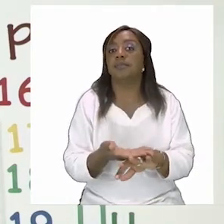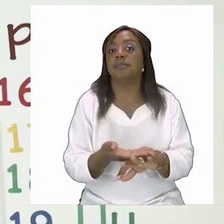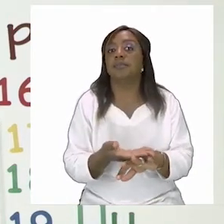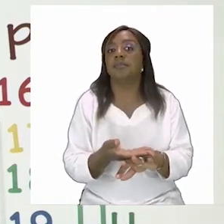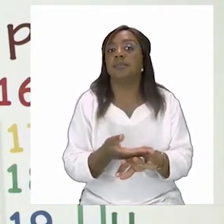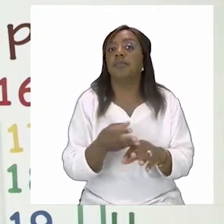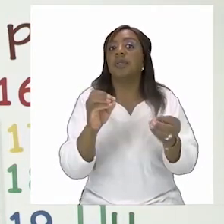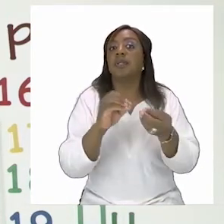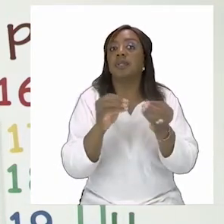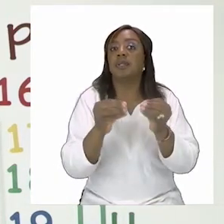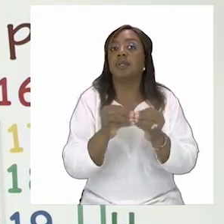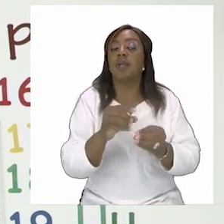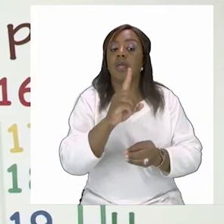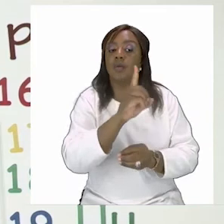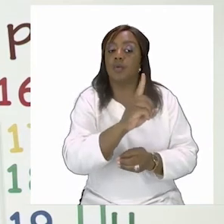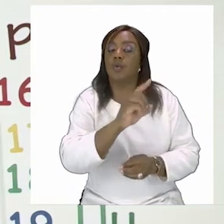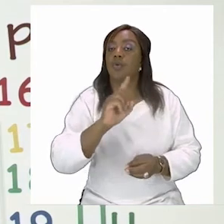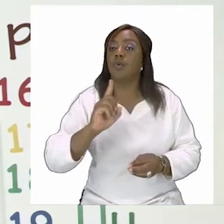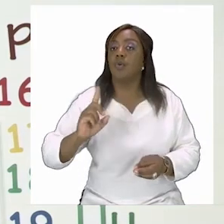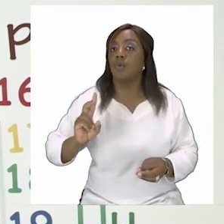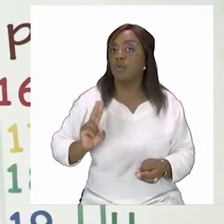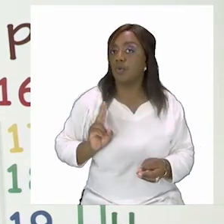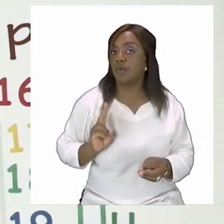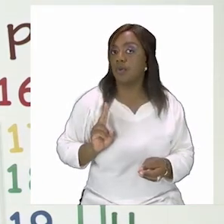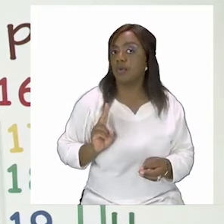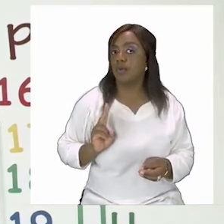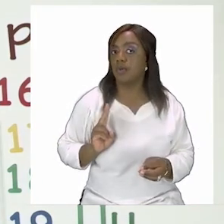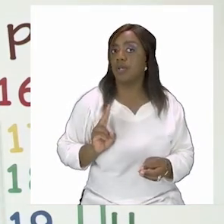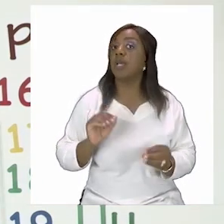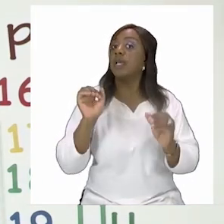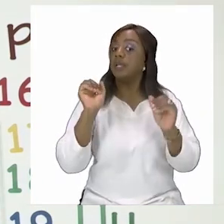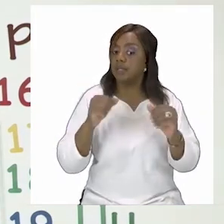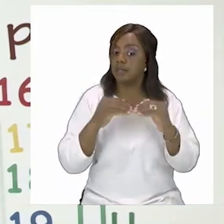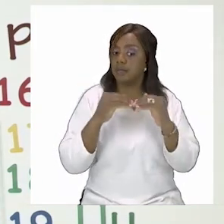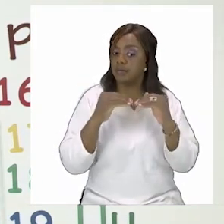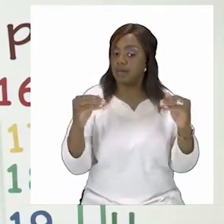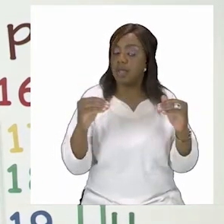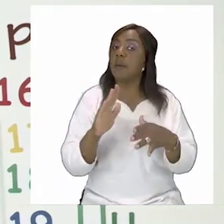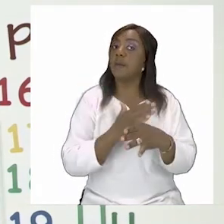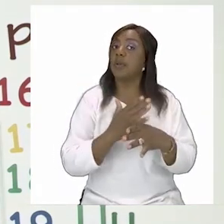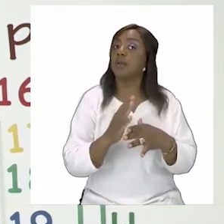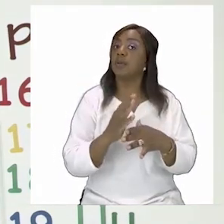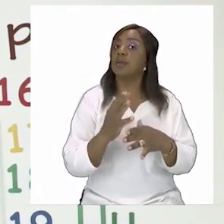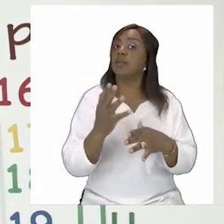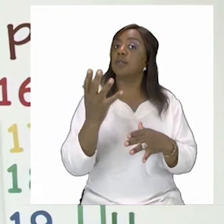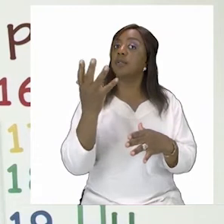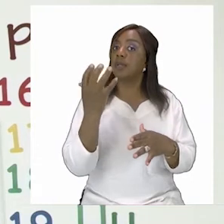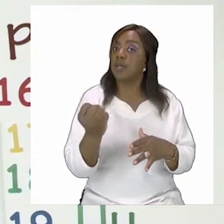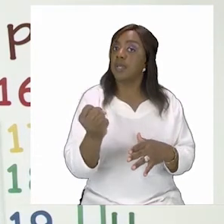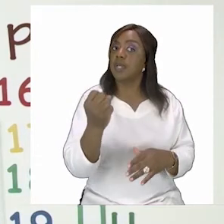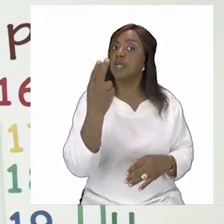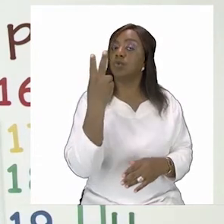number 12 is an even number because it ends with a 2 and